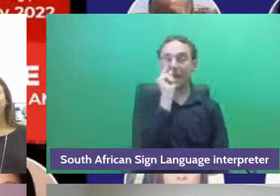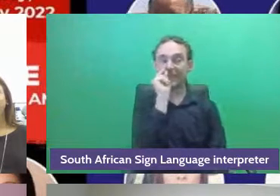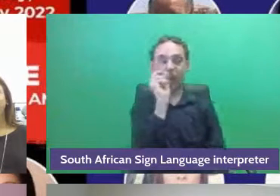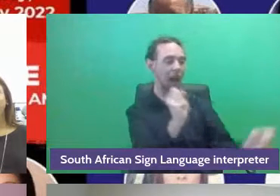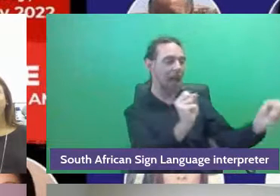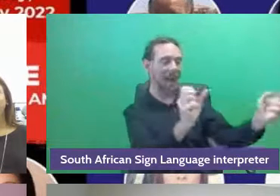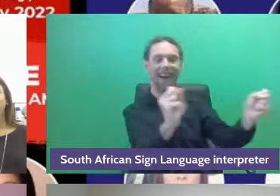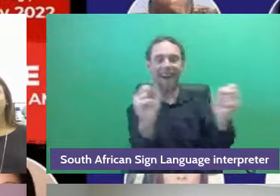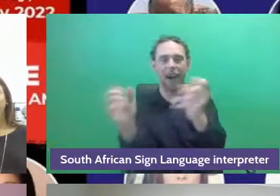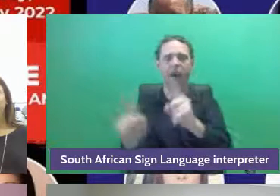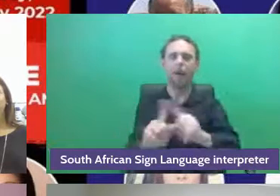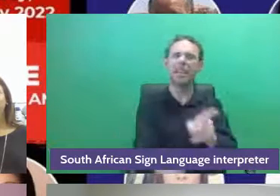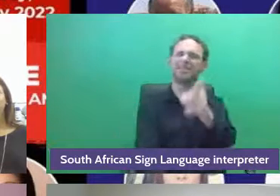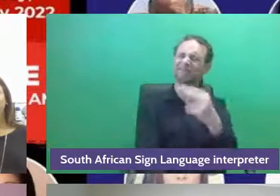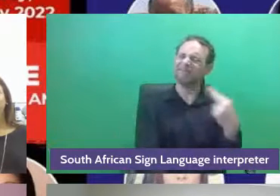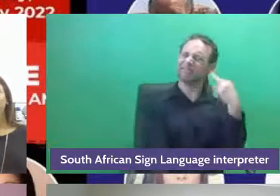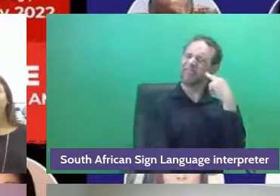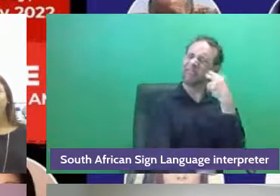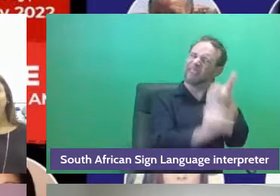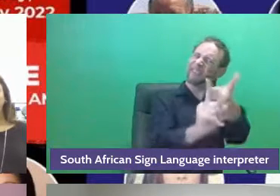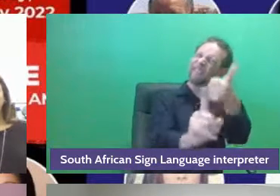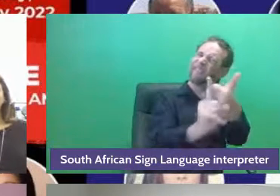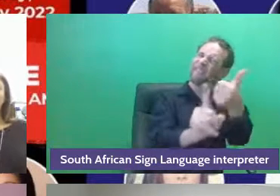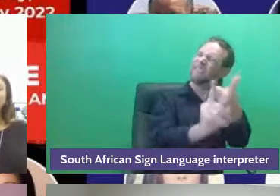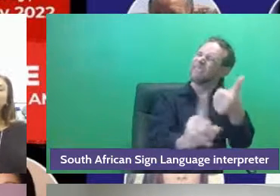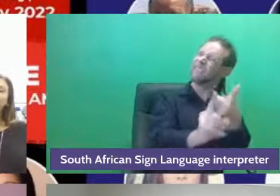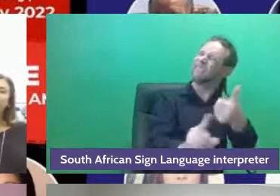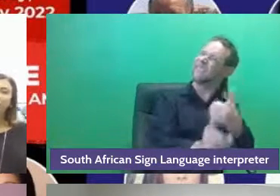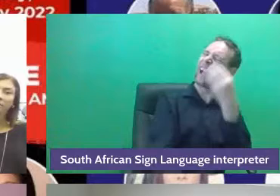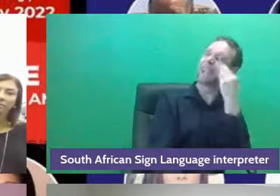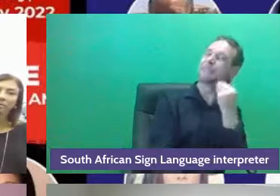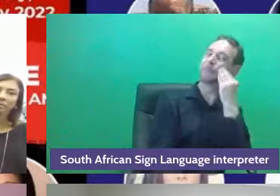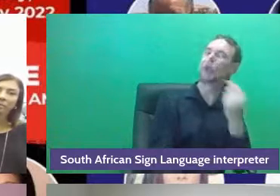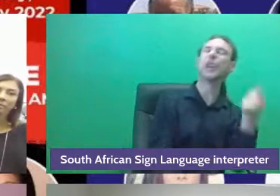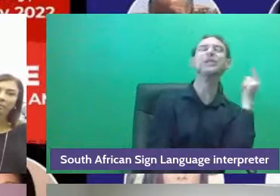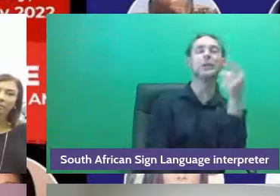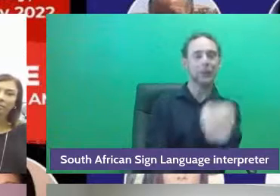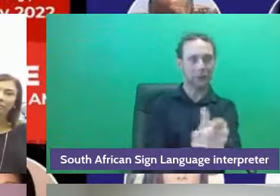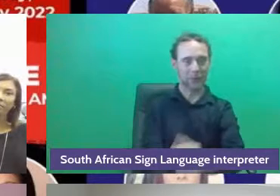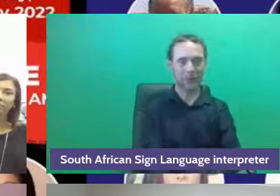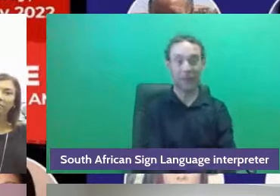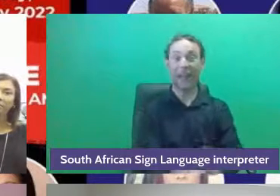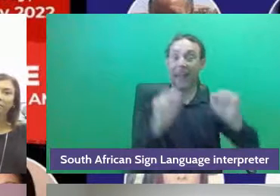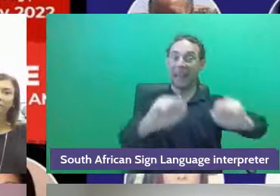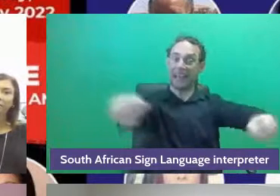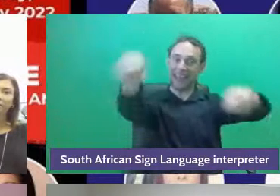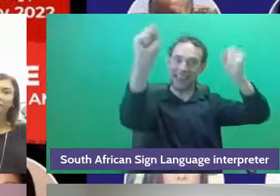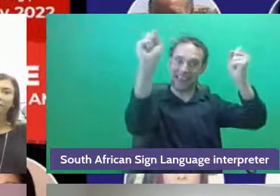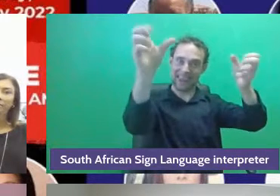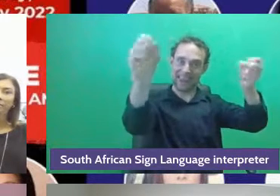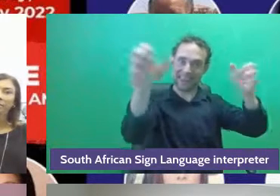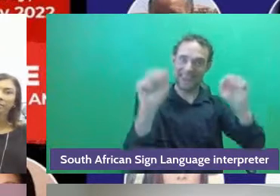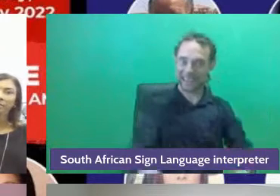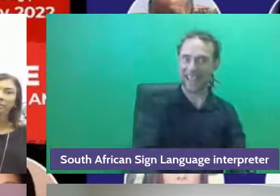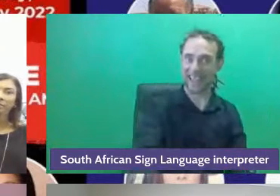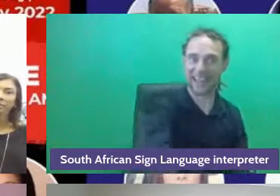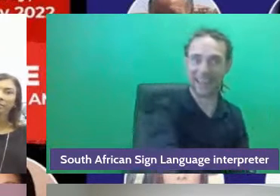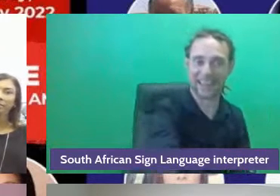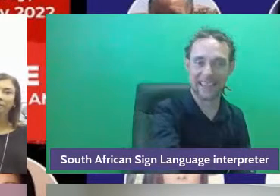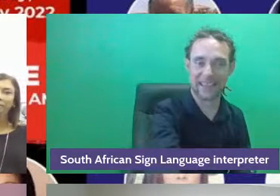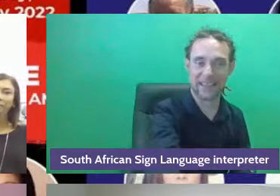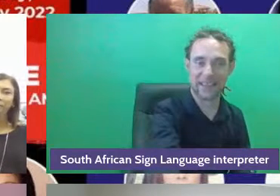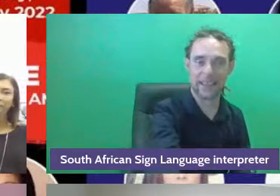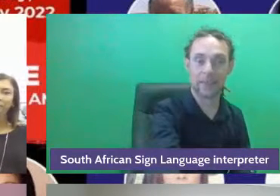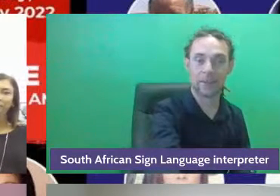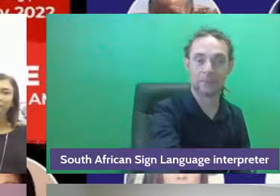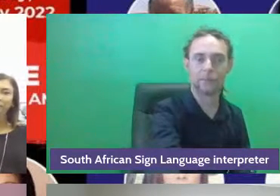Sanela would give us a perspective from the ground and what comes out of the sessions that he's having with the community, and